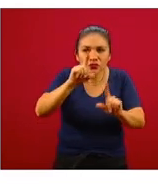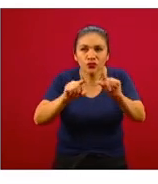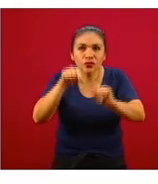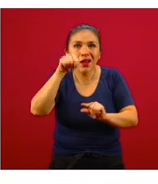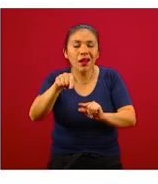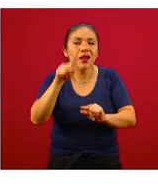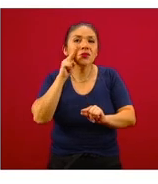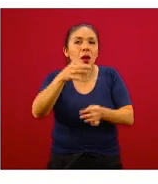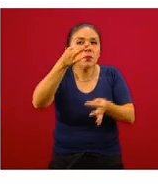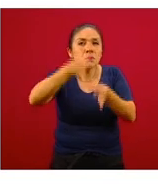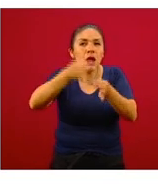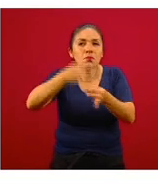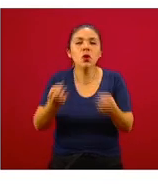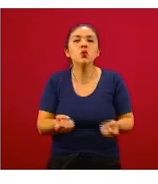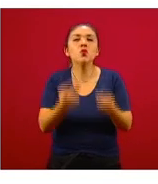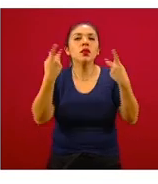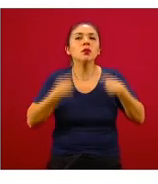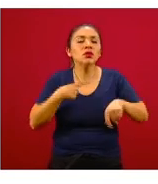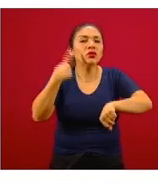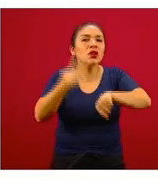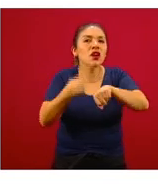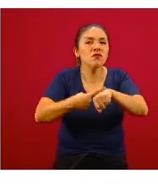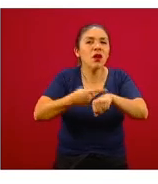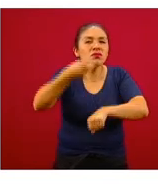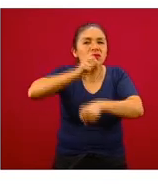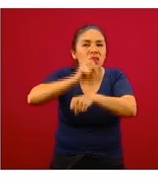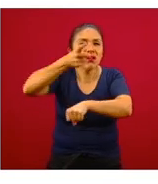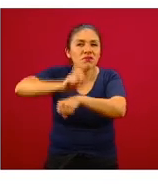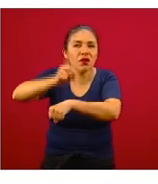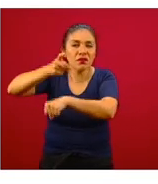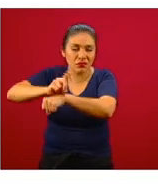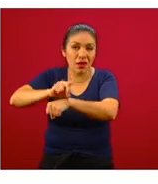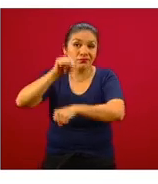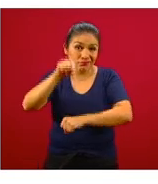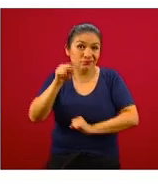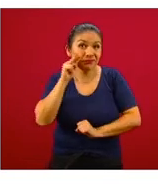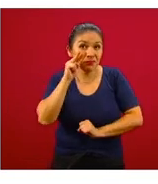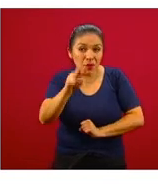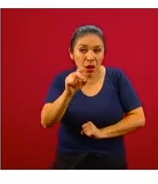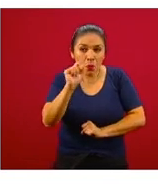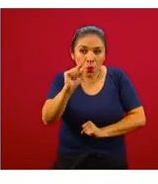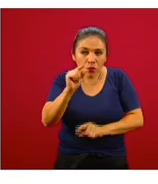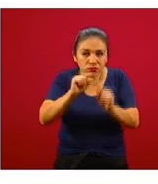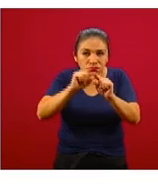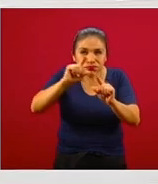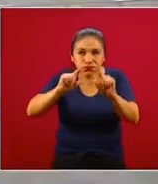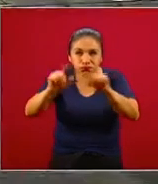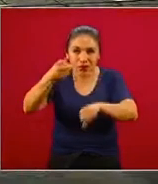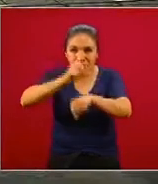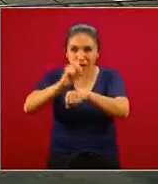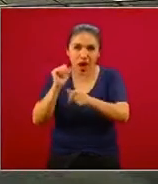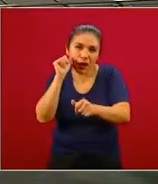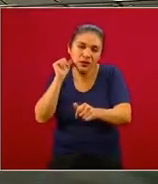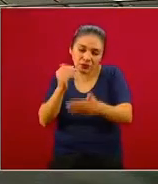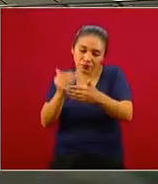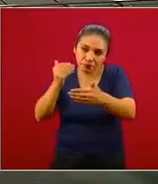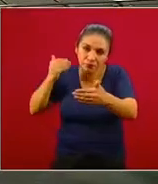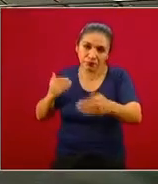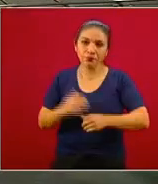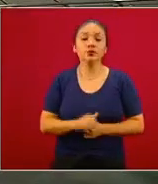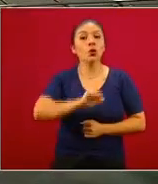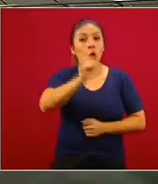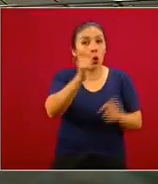1,120 new confirmed cases in the last 24 hours, which is an increase of 4.5.